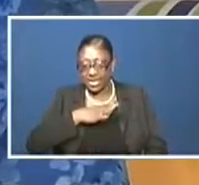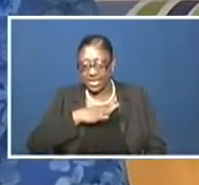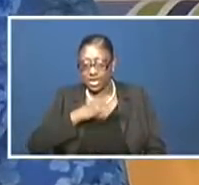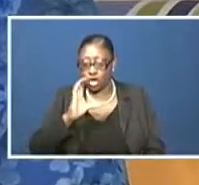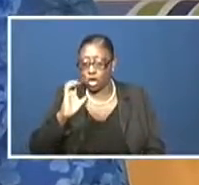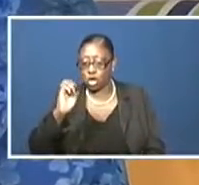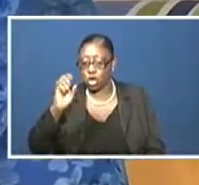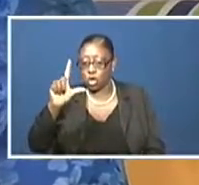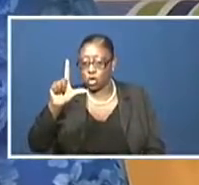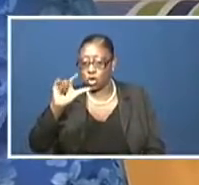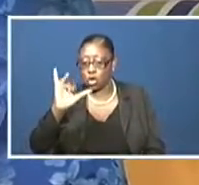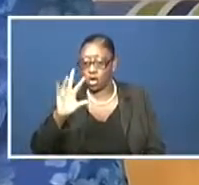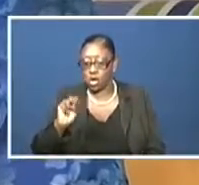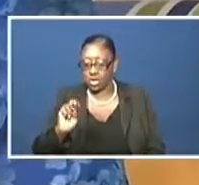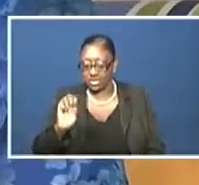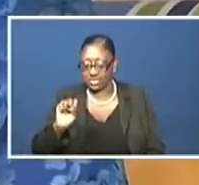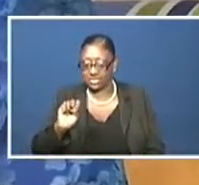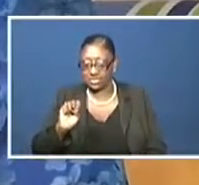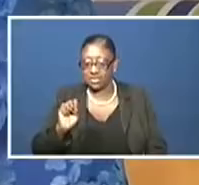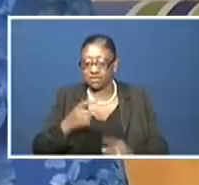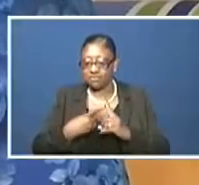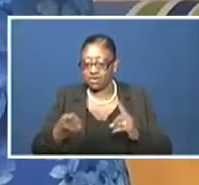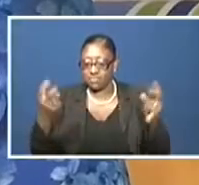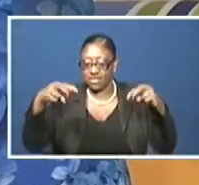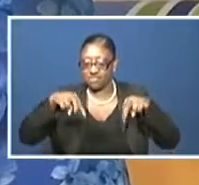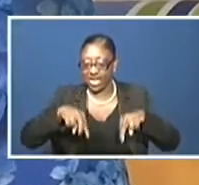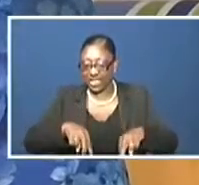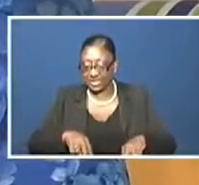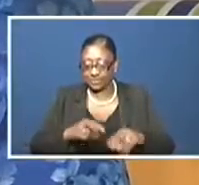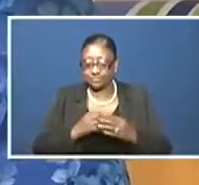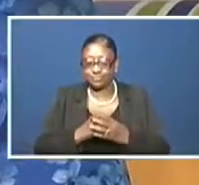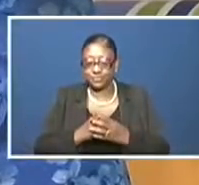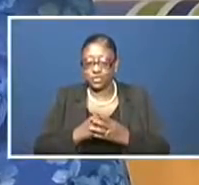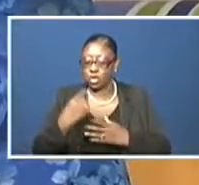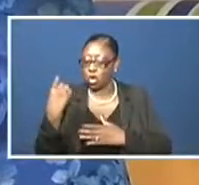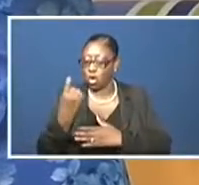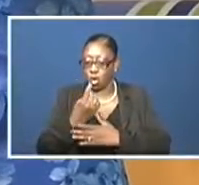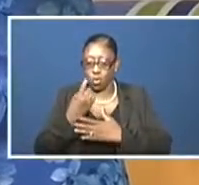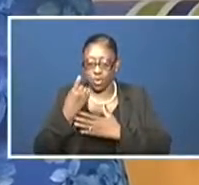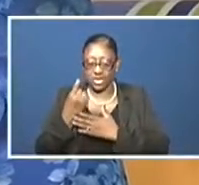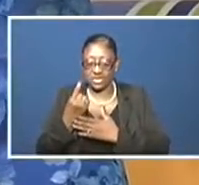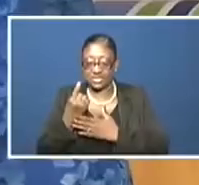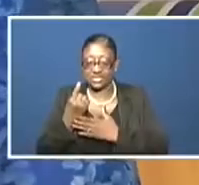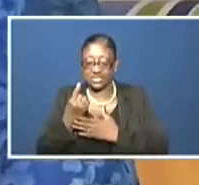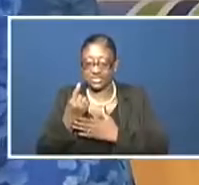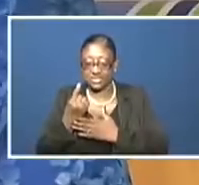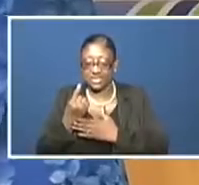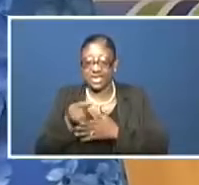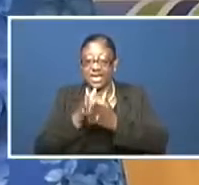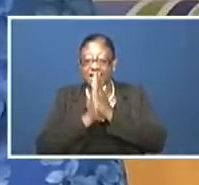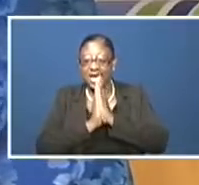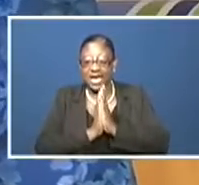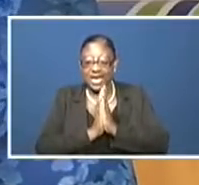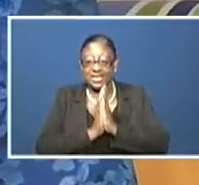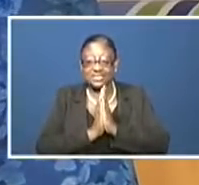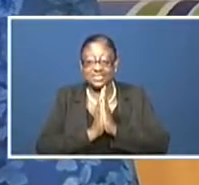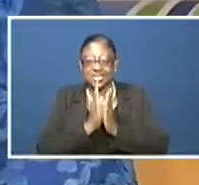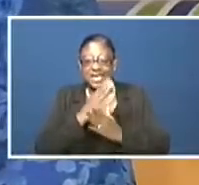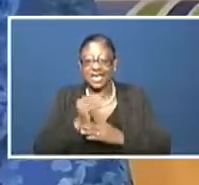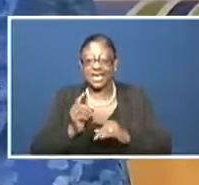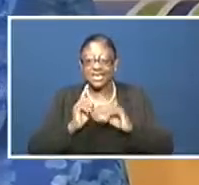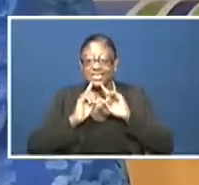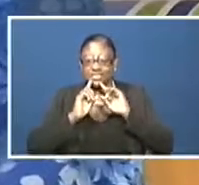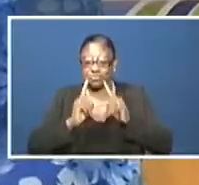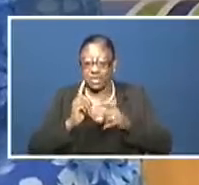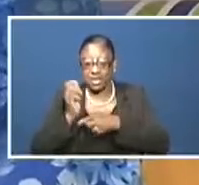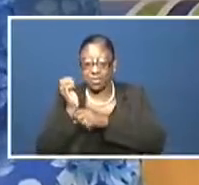of the Valley, I think that's where he lived. And he always entertained Sir Lynden by speaking in